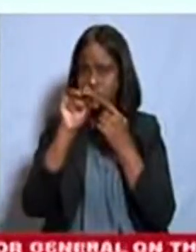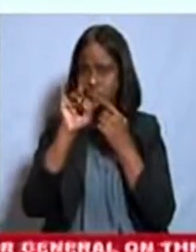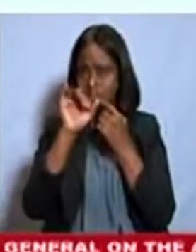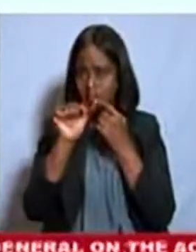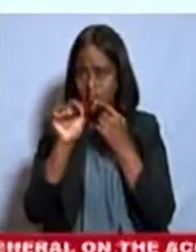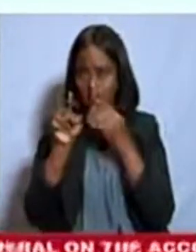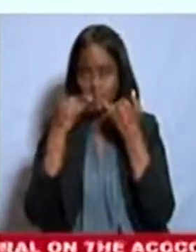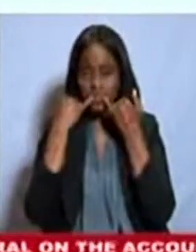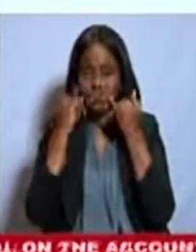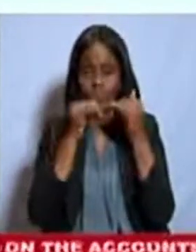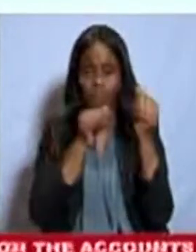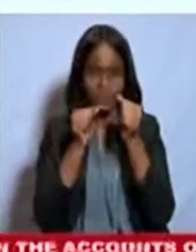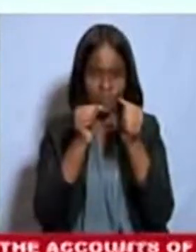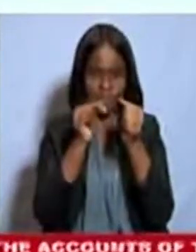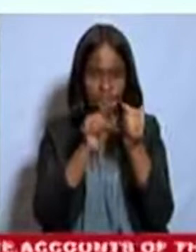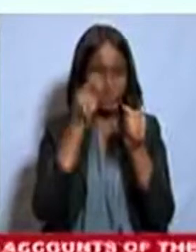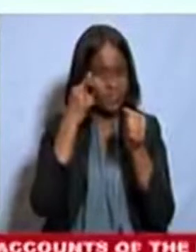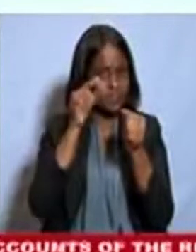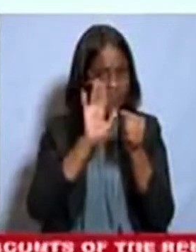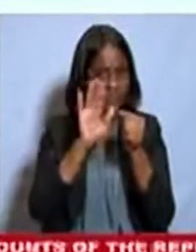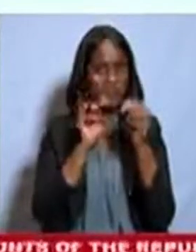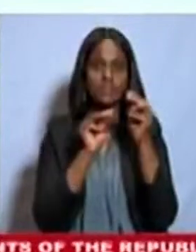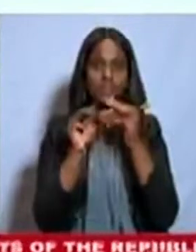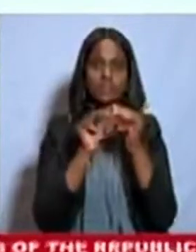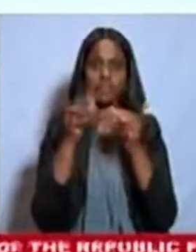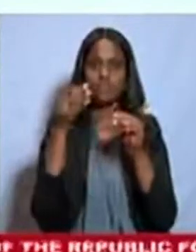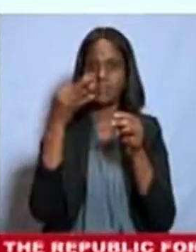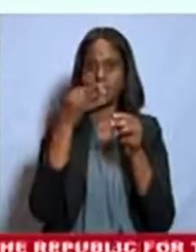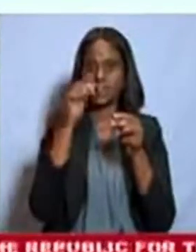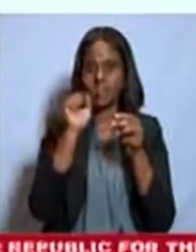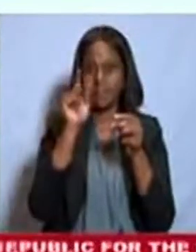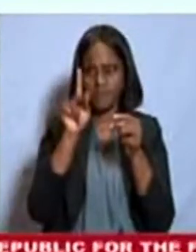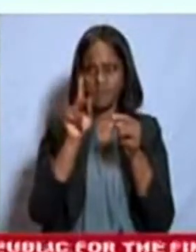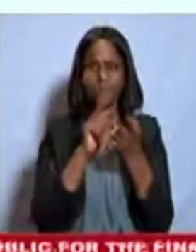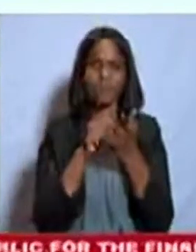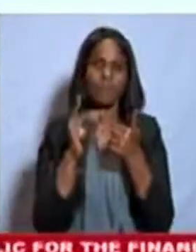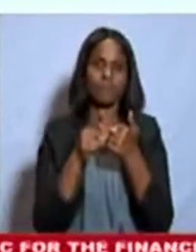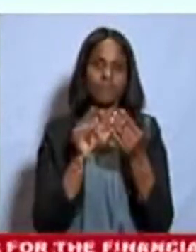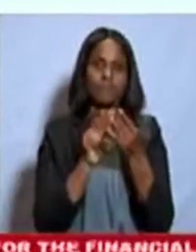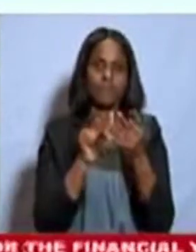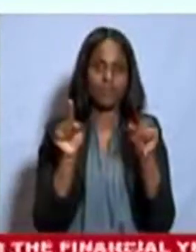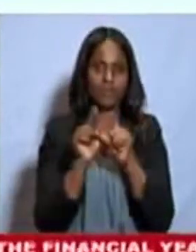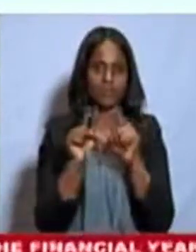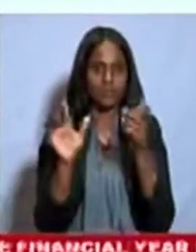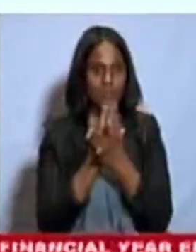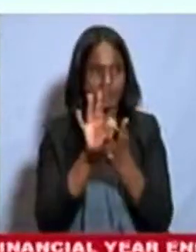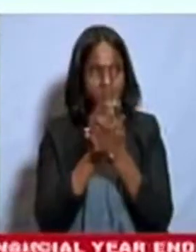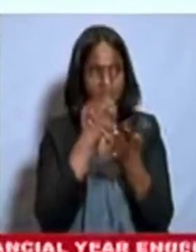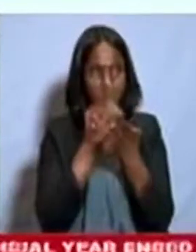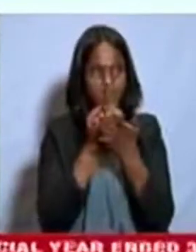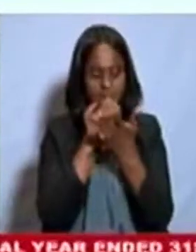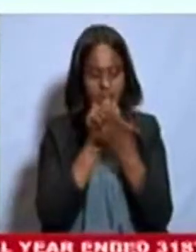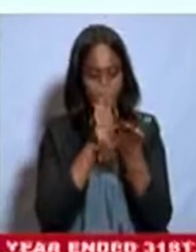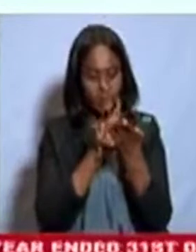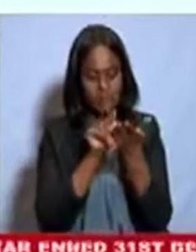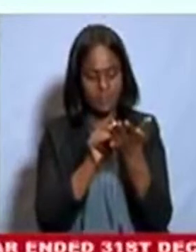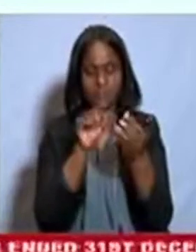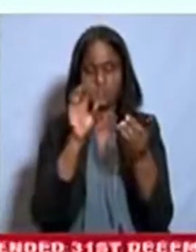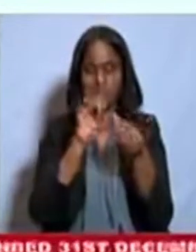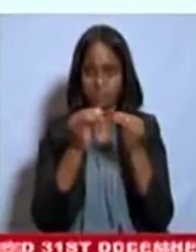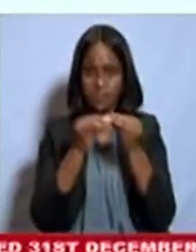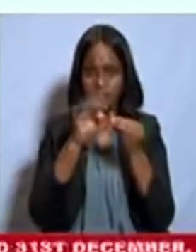management information system for the management of the FSP program. Documentary evidence, Appendix